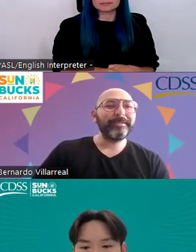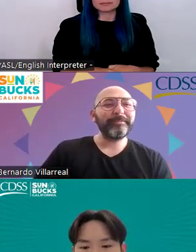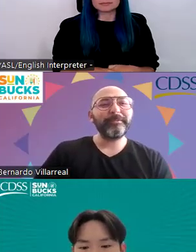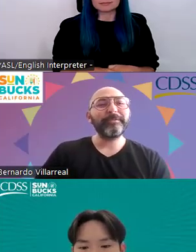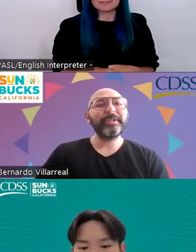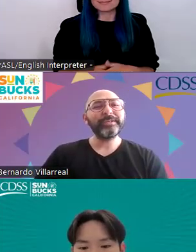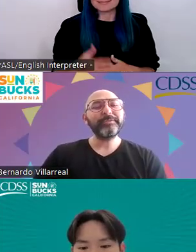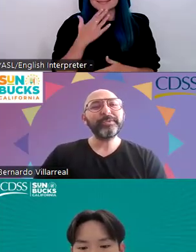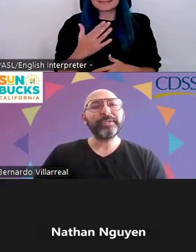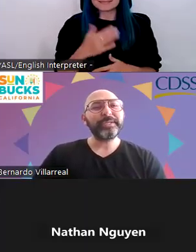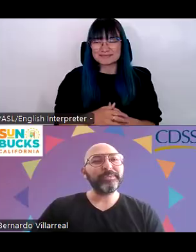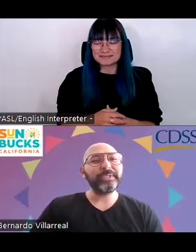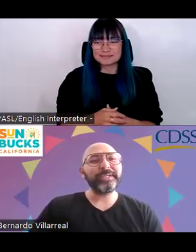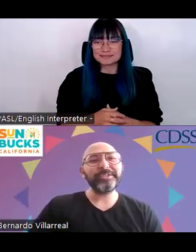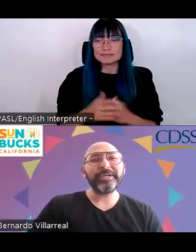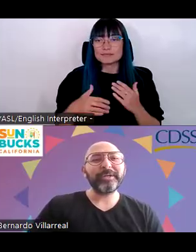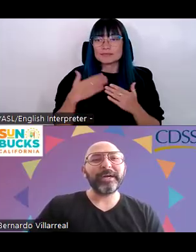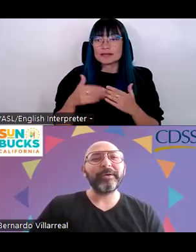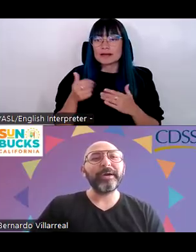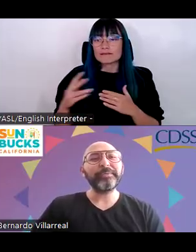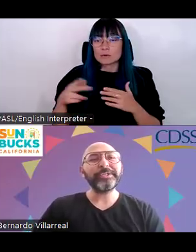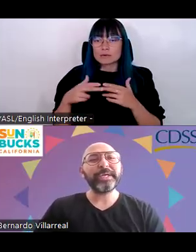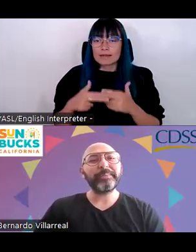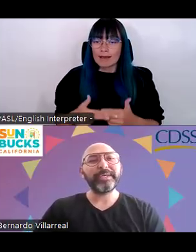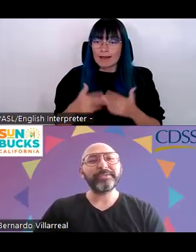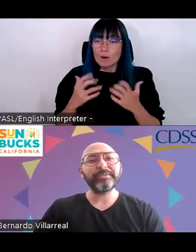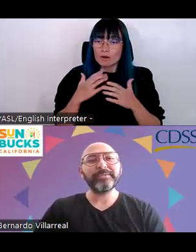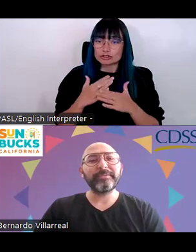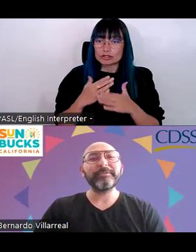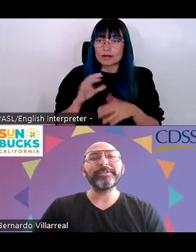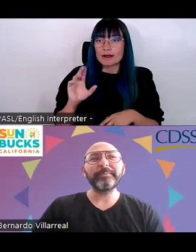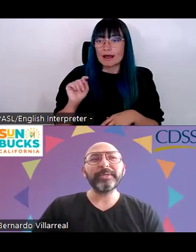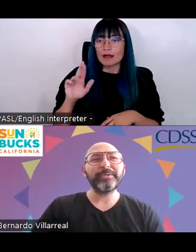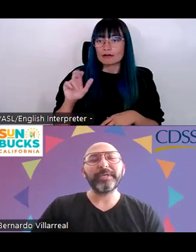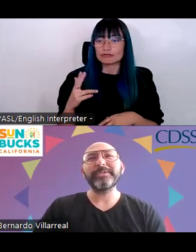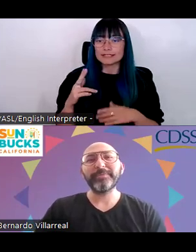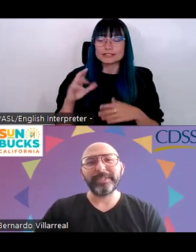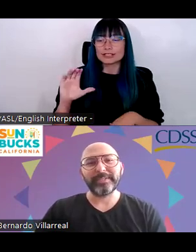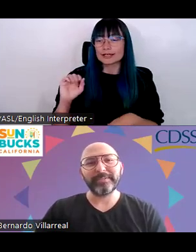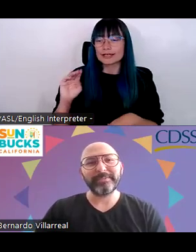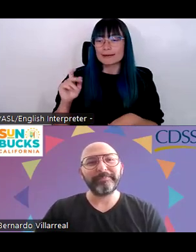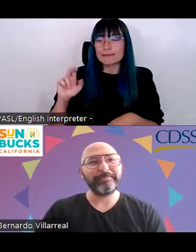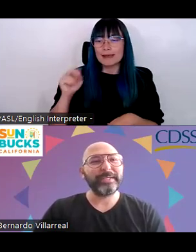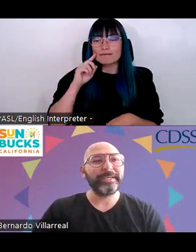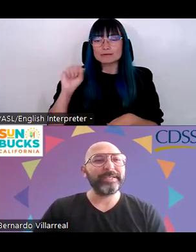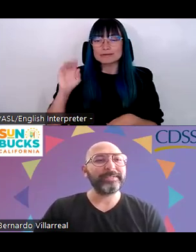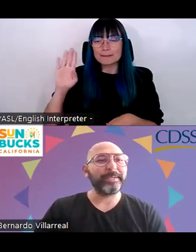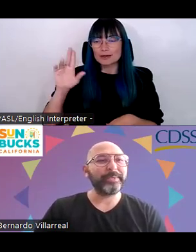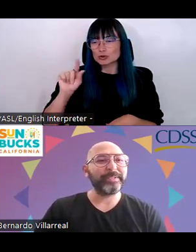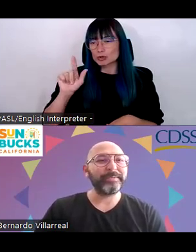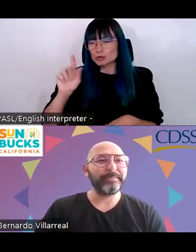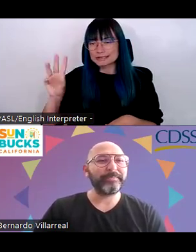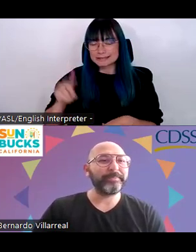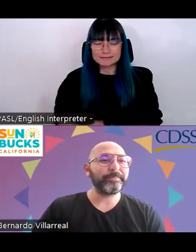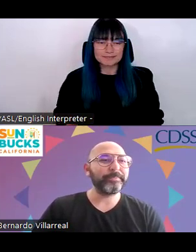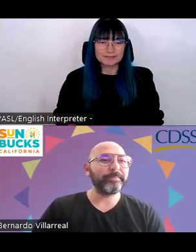Thank you, Nathan. For the next few slides, we'd like to share our outreach campaigns for Sunbucks 2026. Next